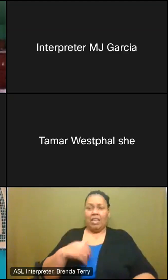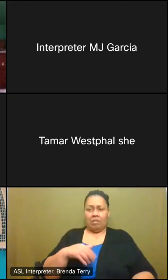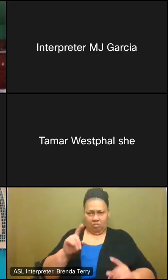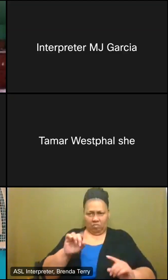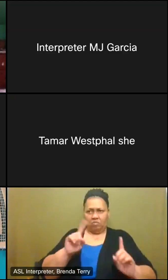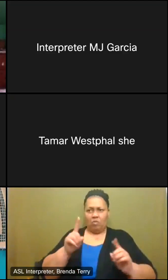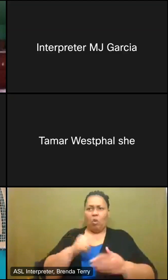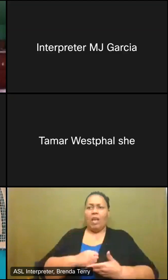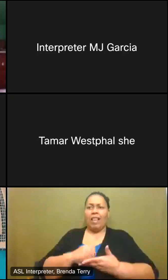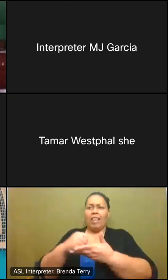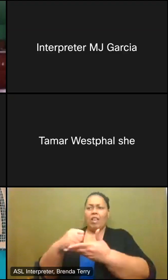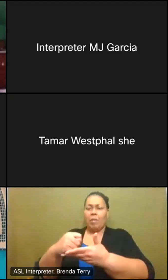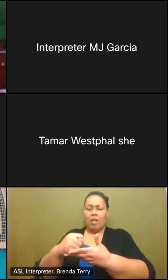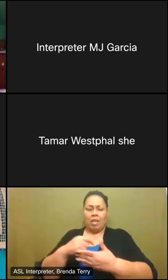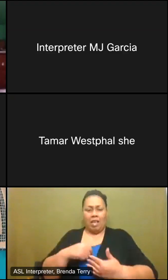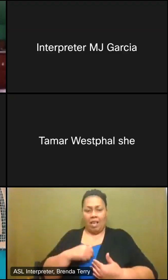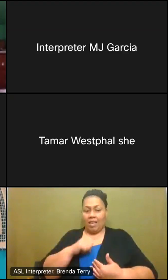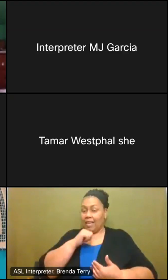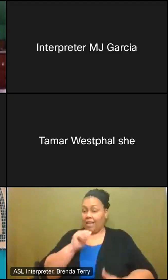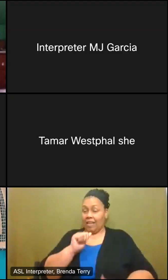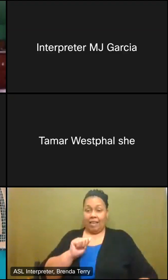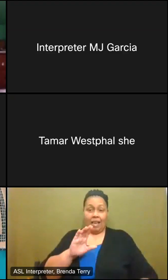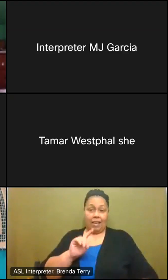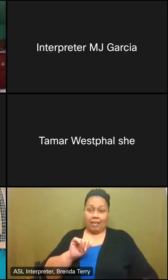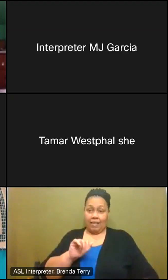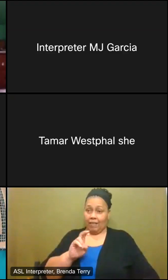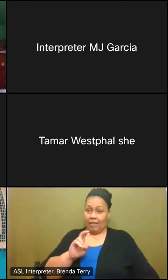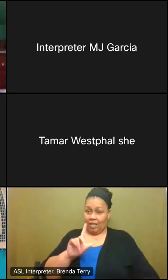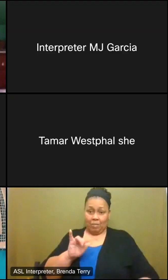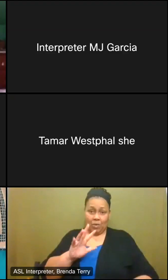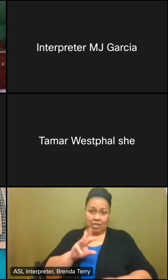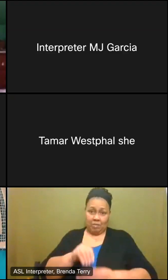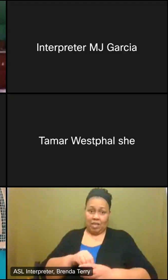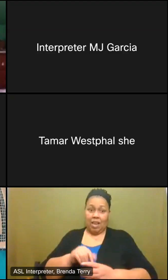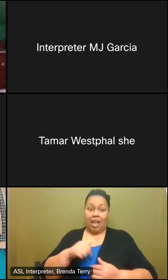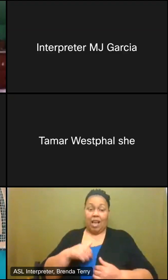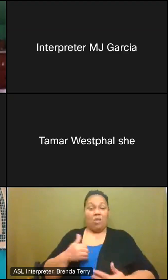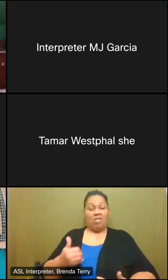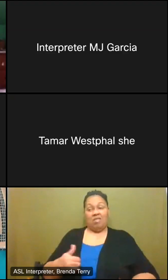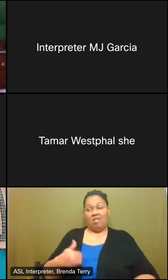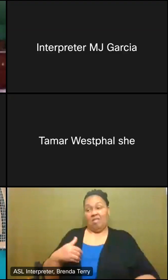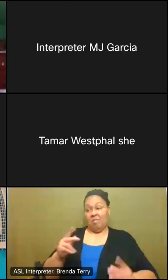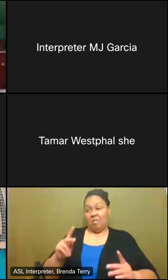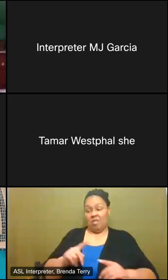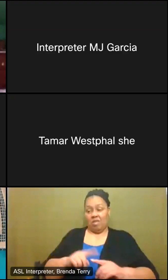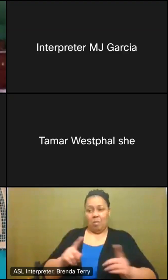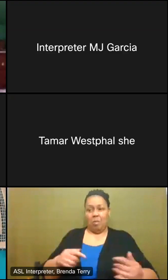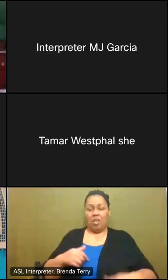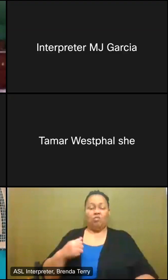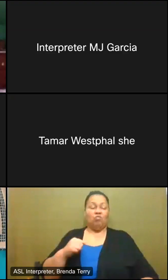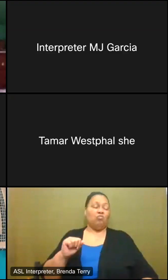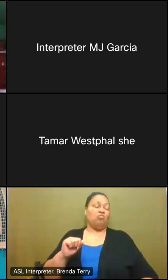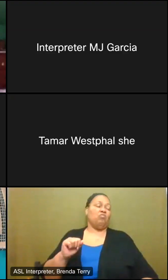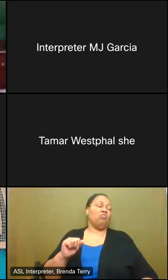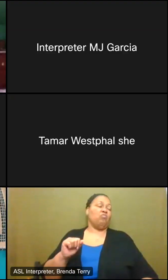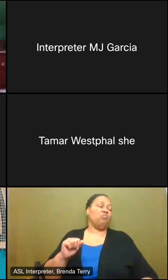It wasn't something that I actively participated in. So I was that young person that was considered non-compliant.